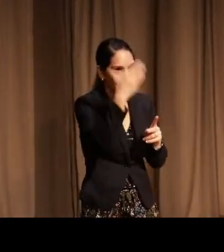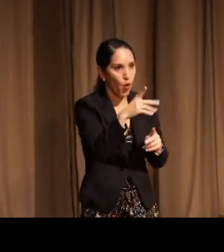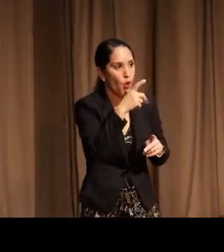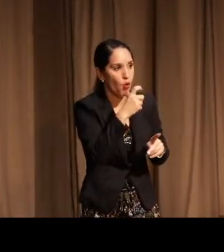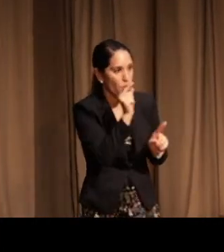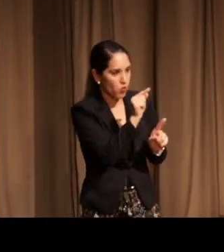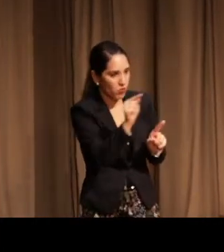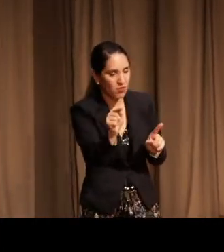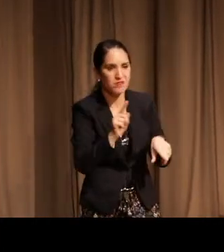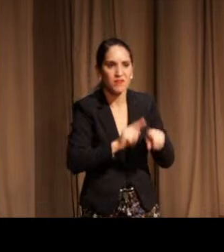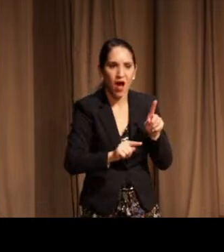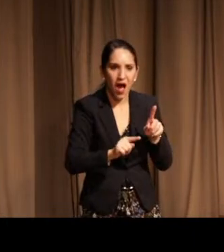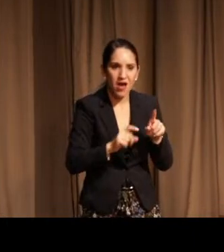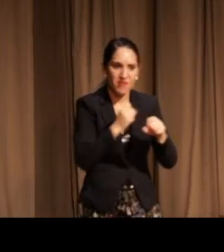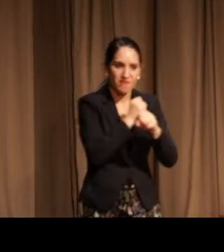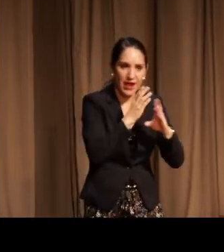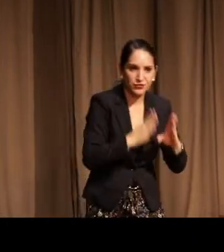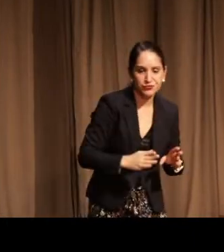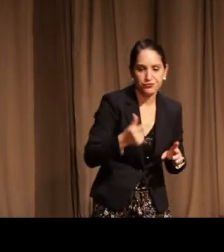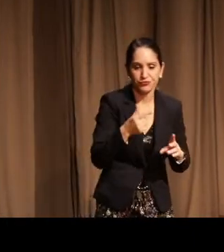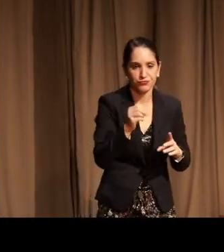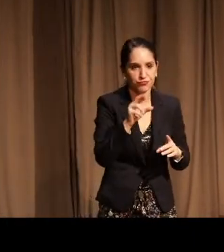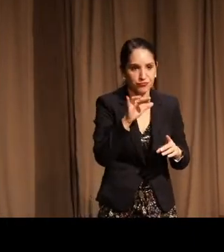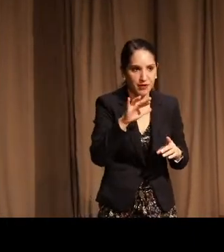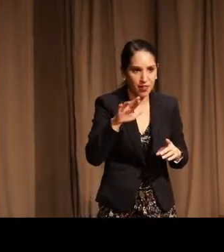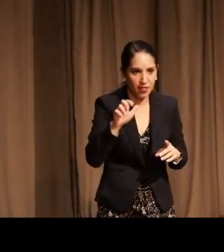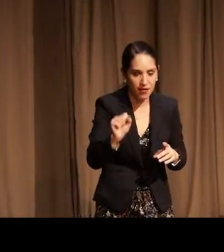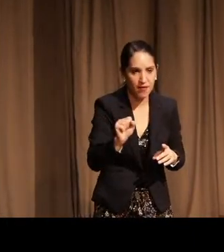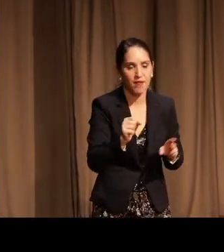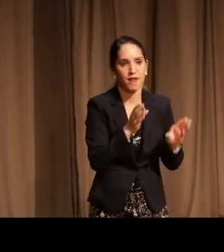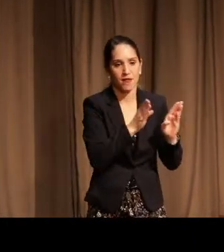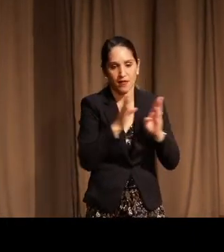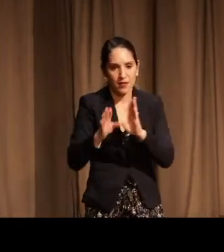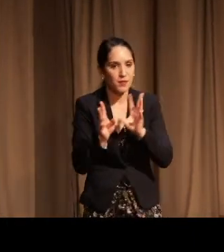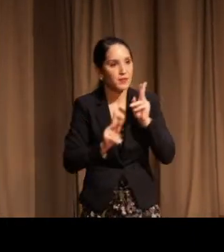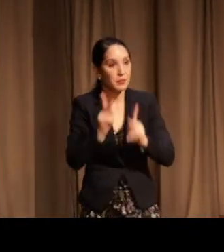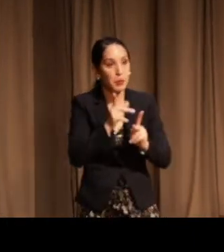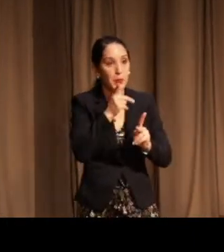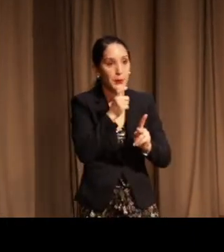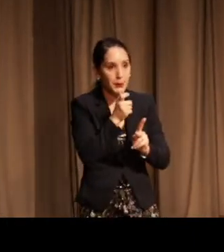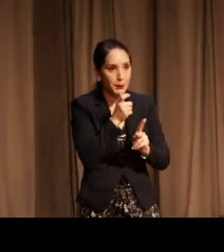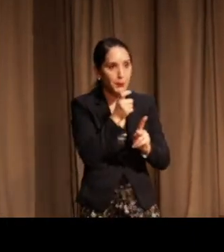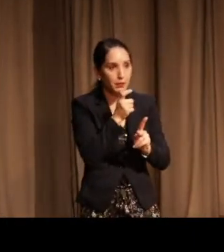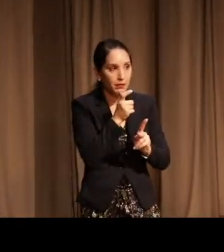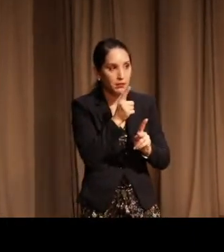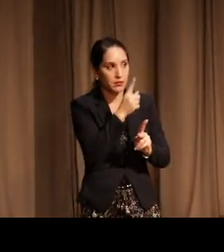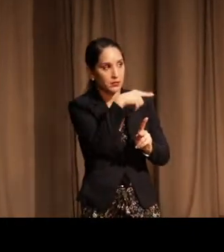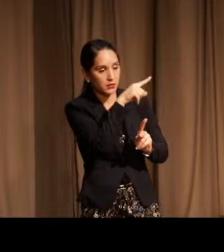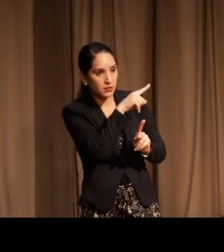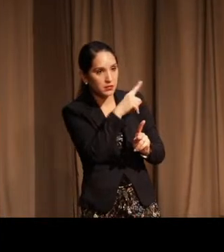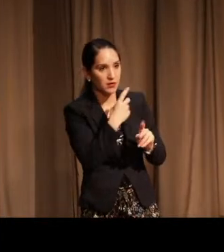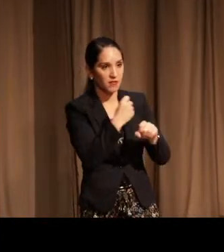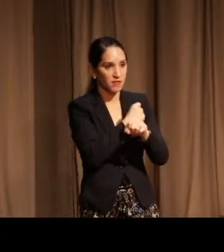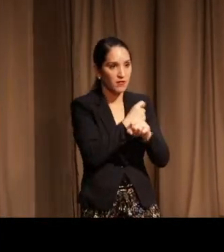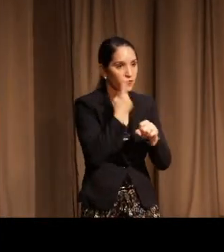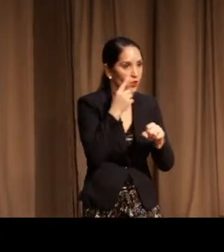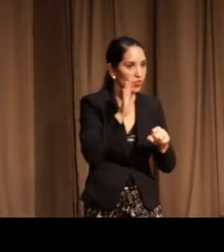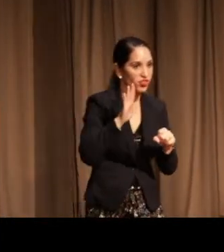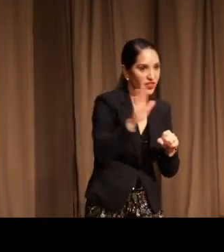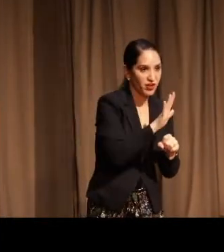fighters and guerrillas and people that have fought for their ideals and